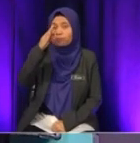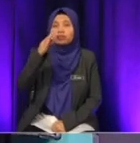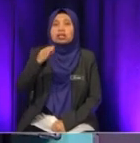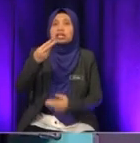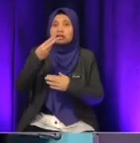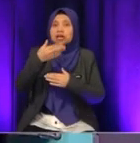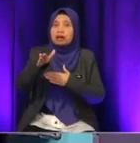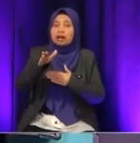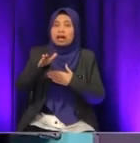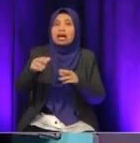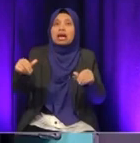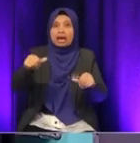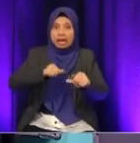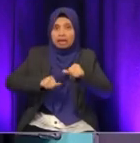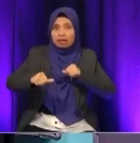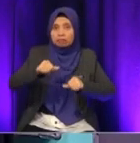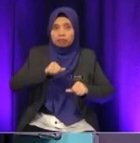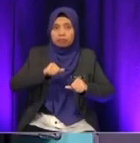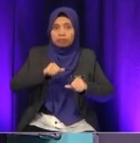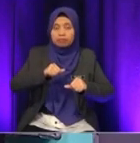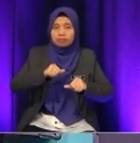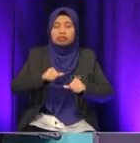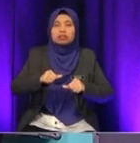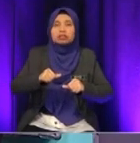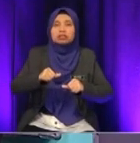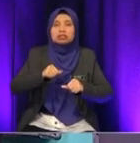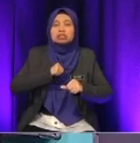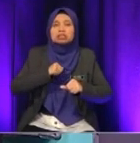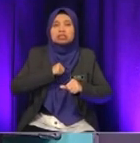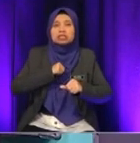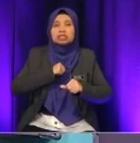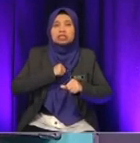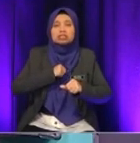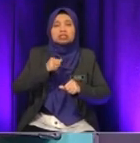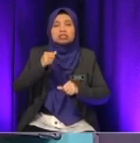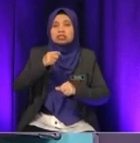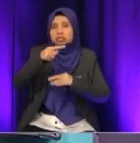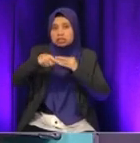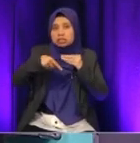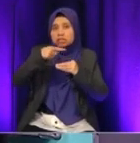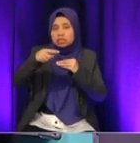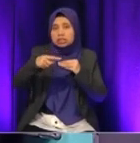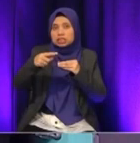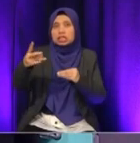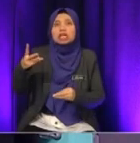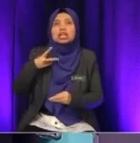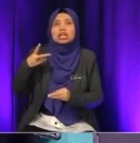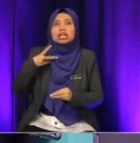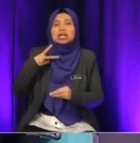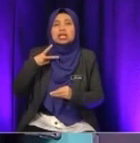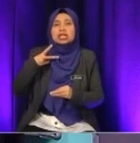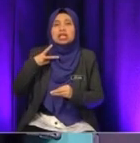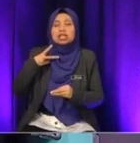activity, now that our students already familiarize themselves with the term of volunteering, we're going to ask them what are the suitable tasks for